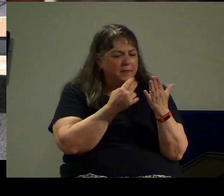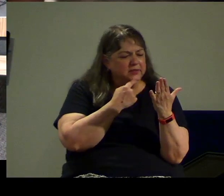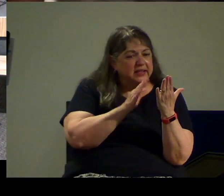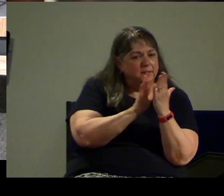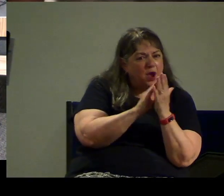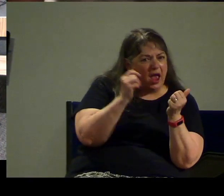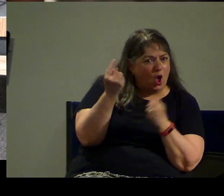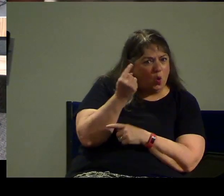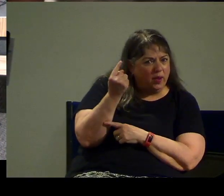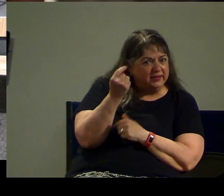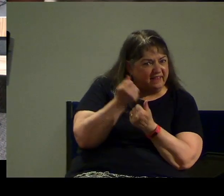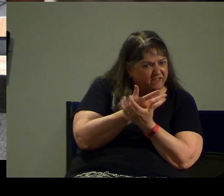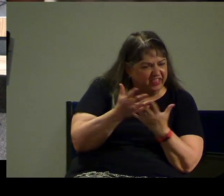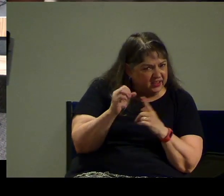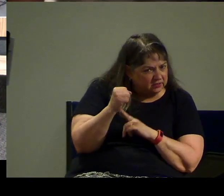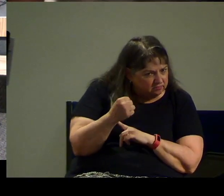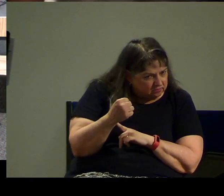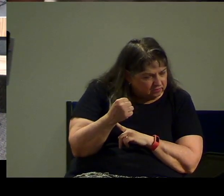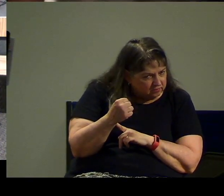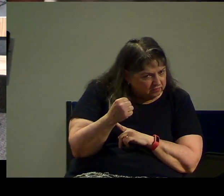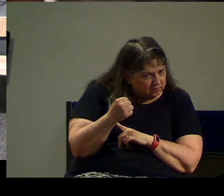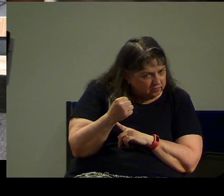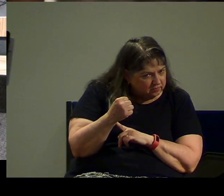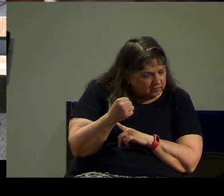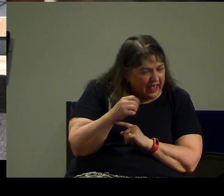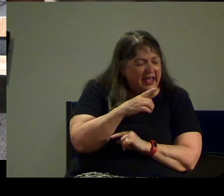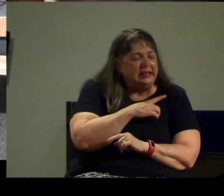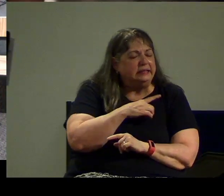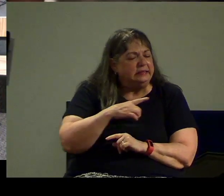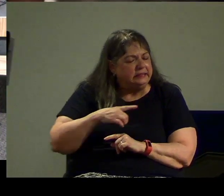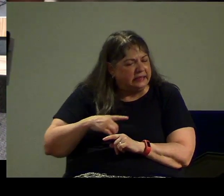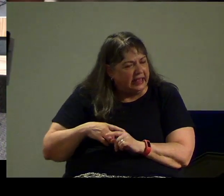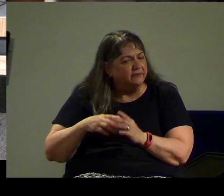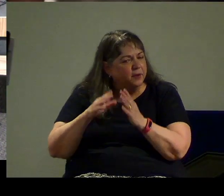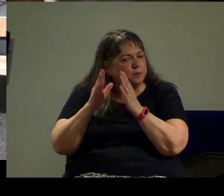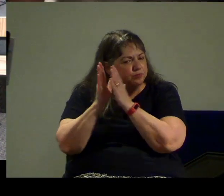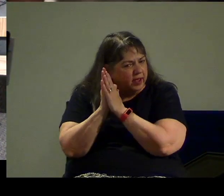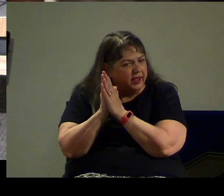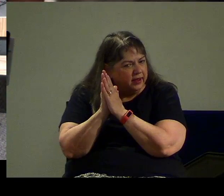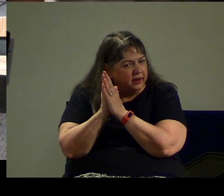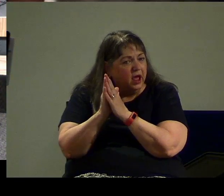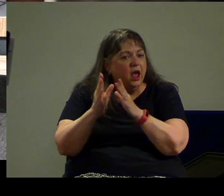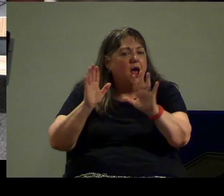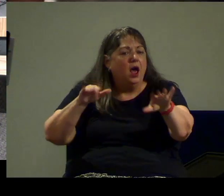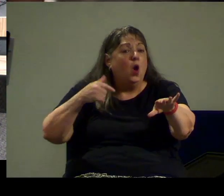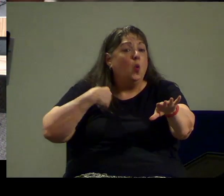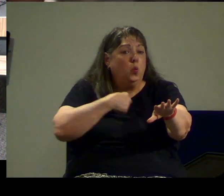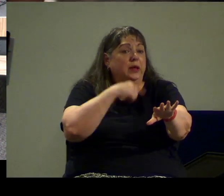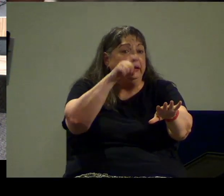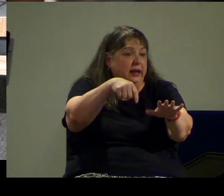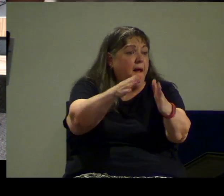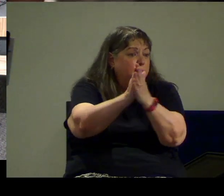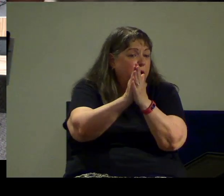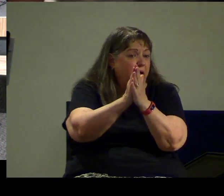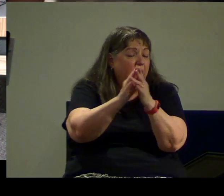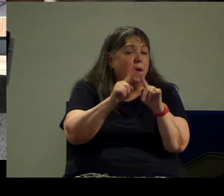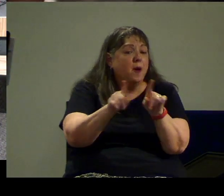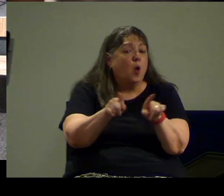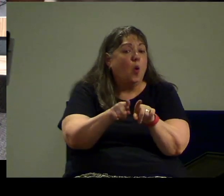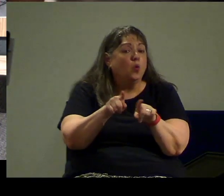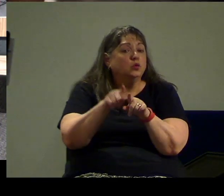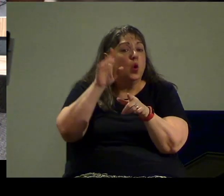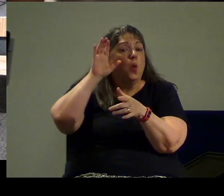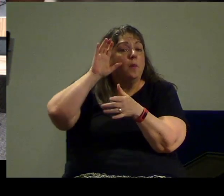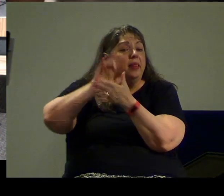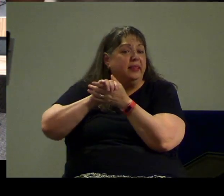things. Like David, pray, but pray with faith, believing God. Believing